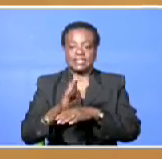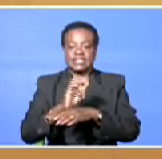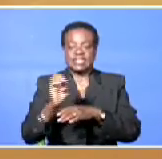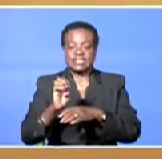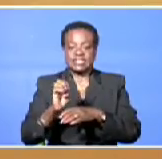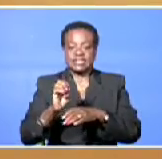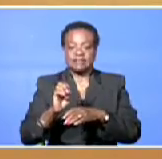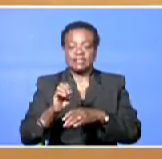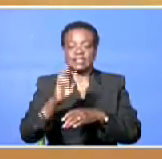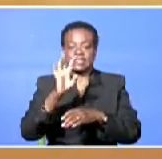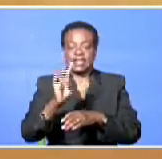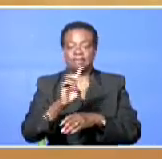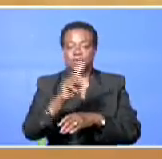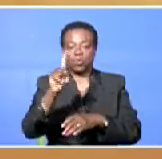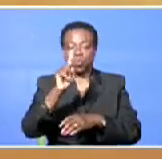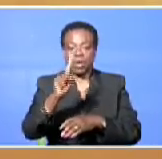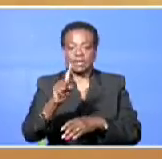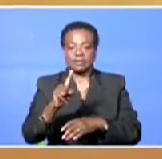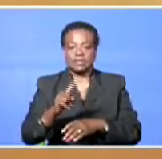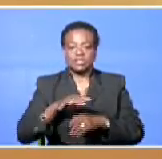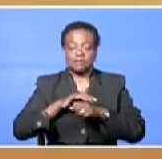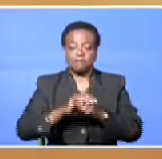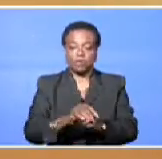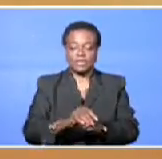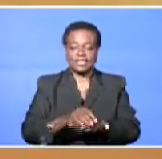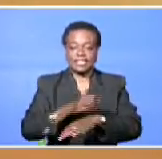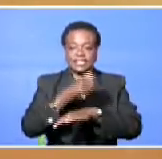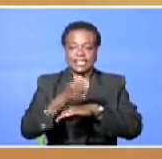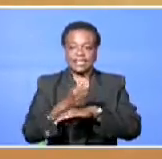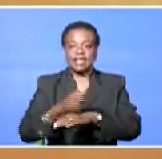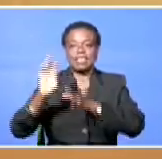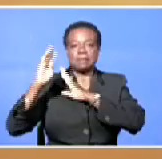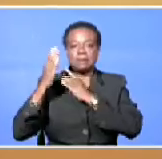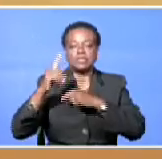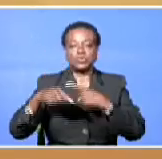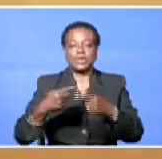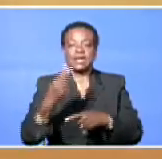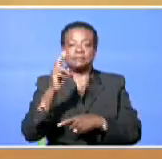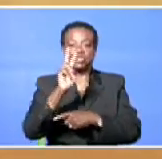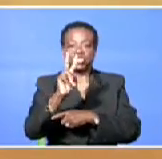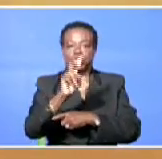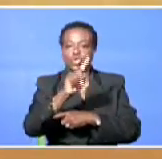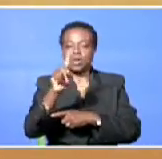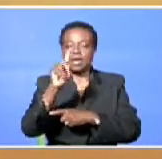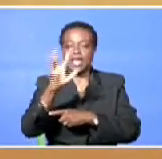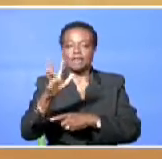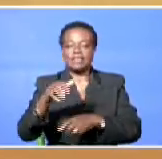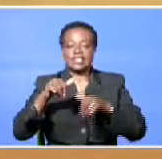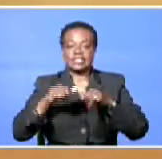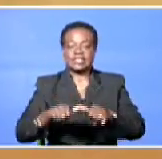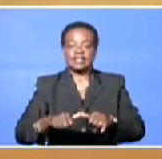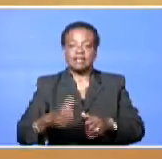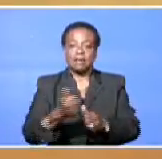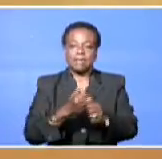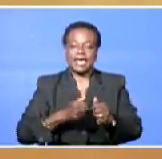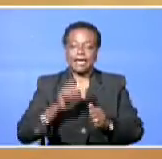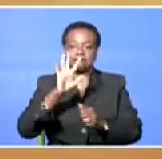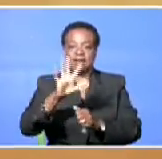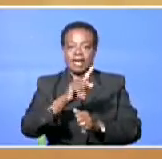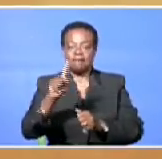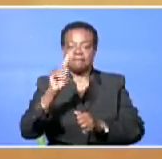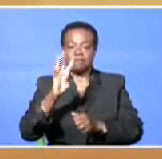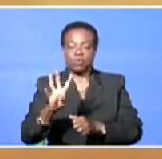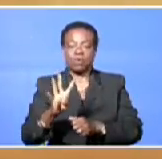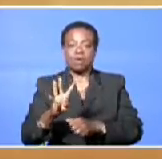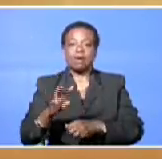to force a decisive set. The Bahamas went up 2-love but fell behind 5-4 and love 40, handing Barbados